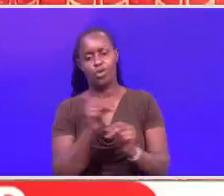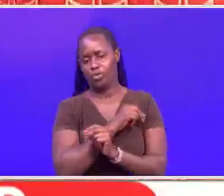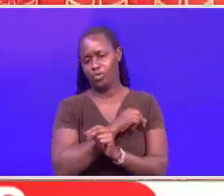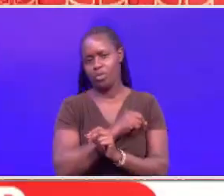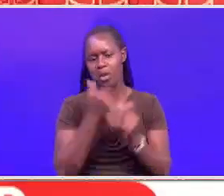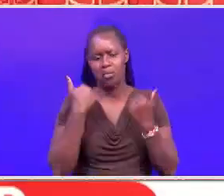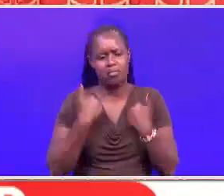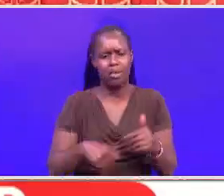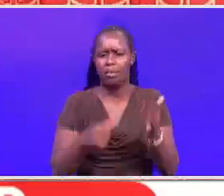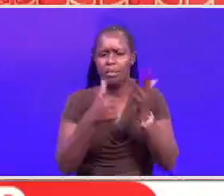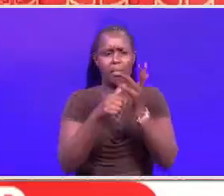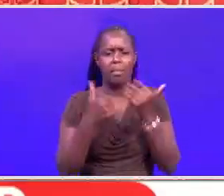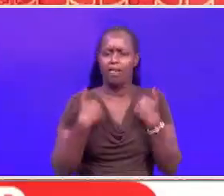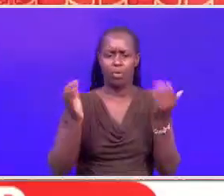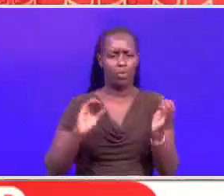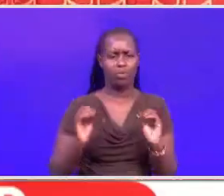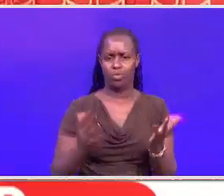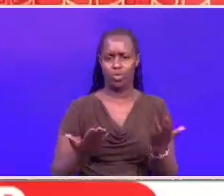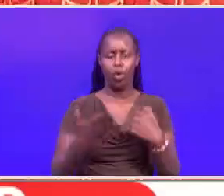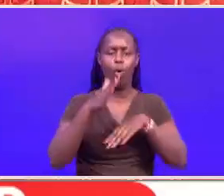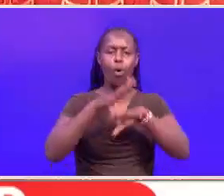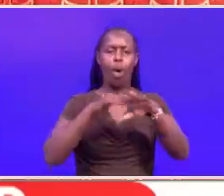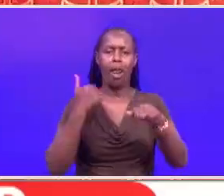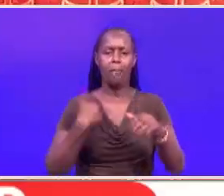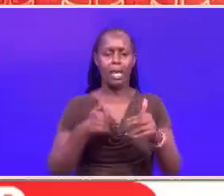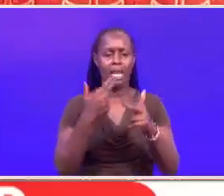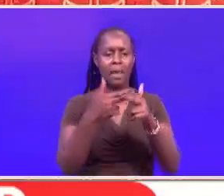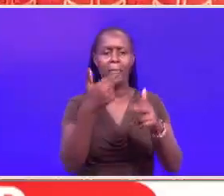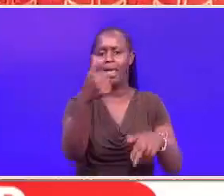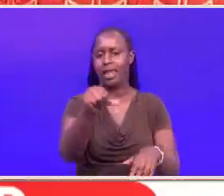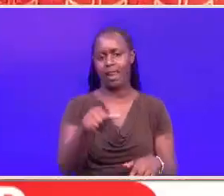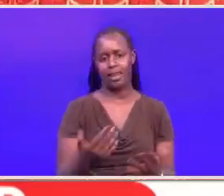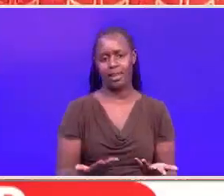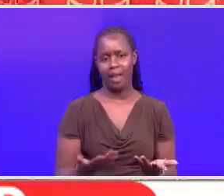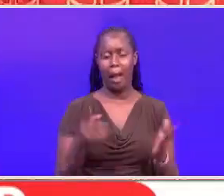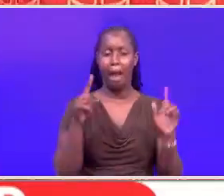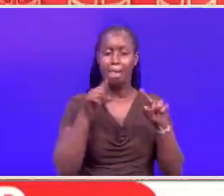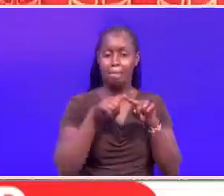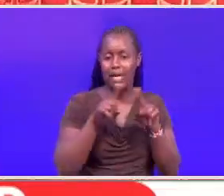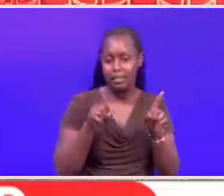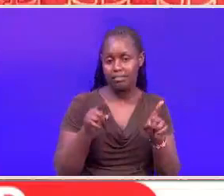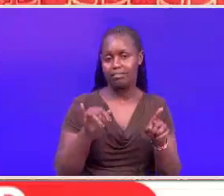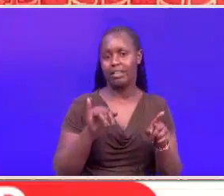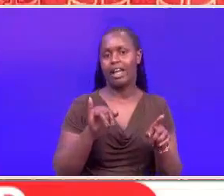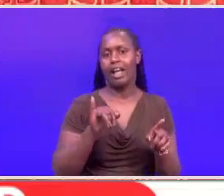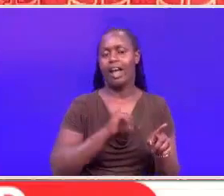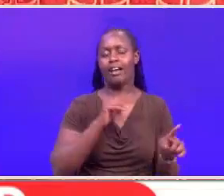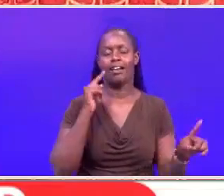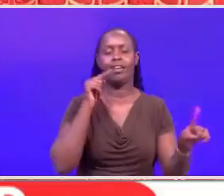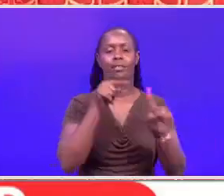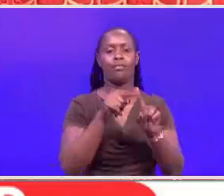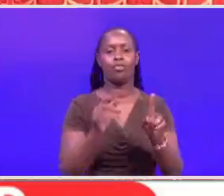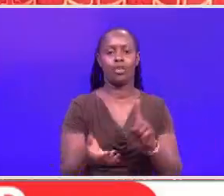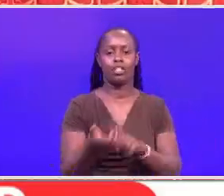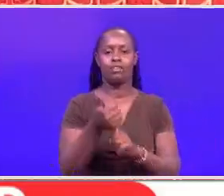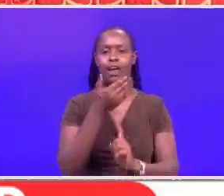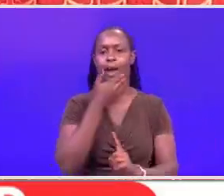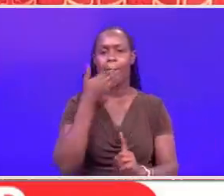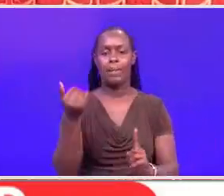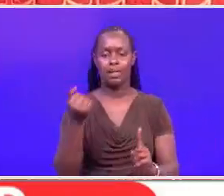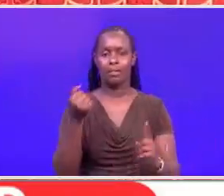problem being called whatever name, so long as I achieve a better destiny for our country.